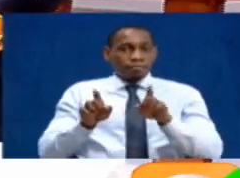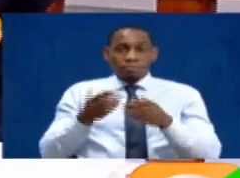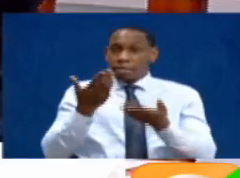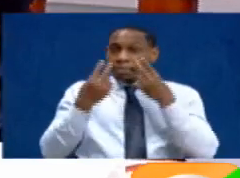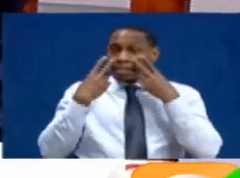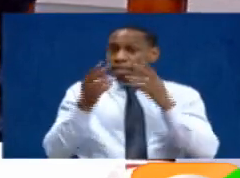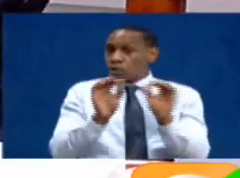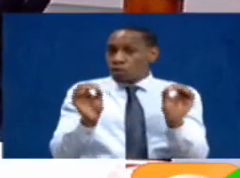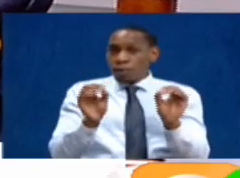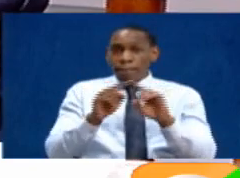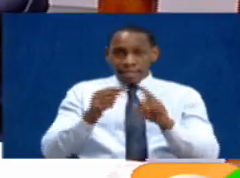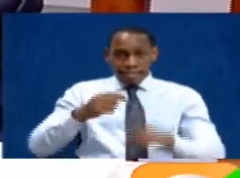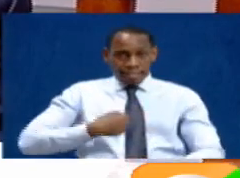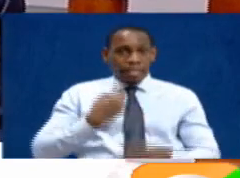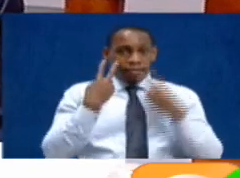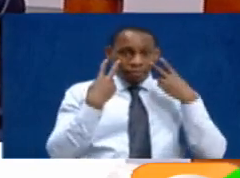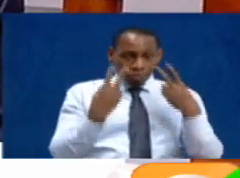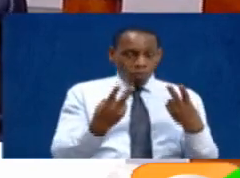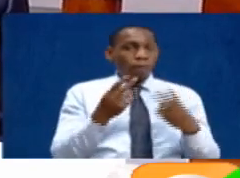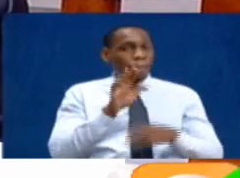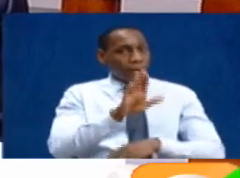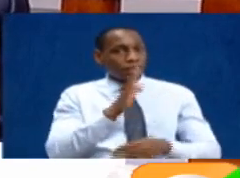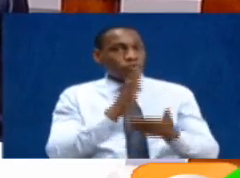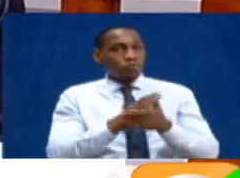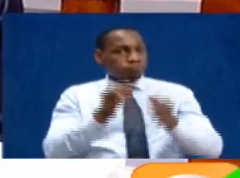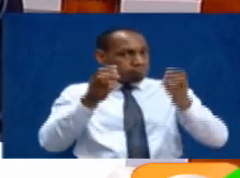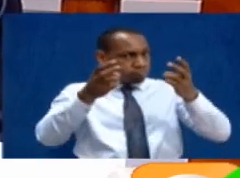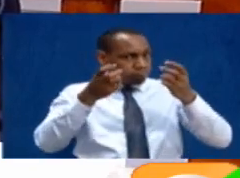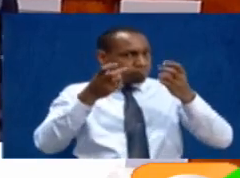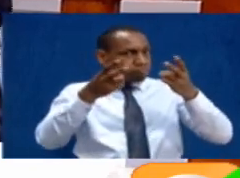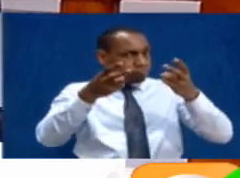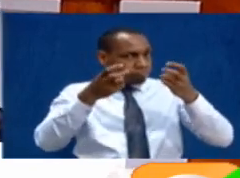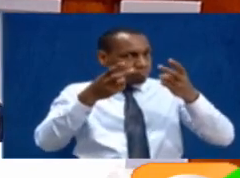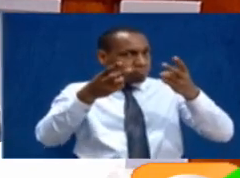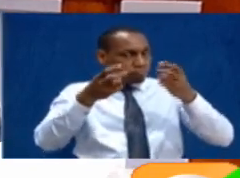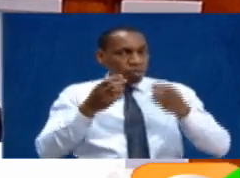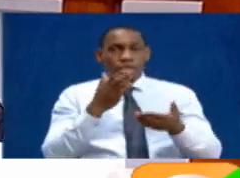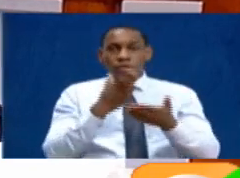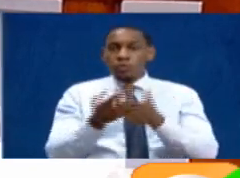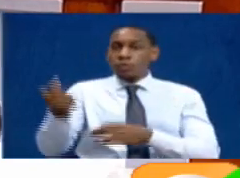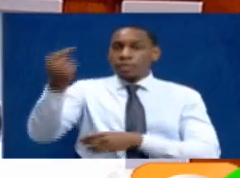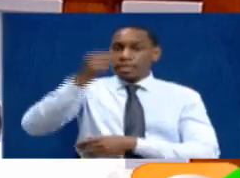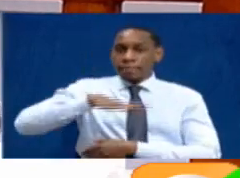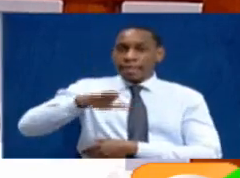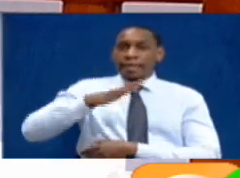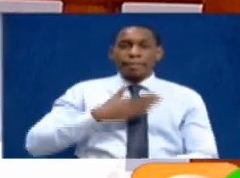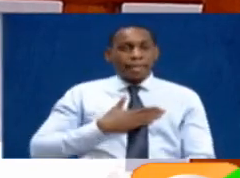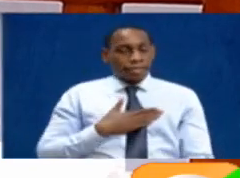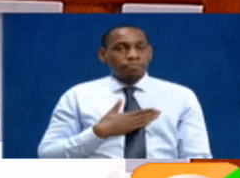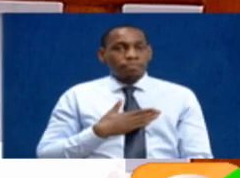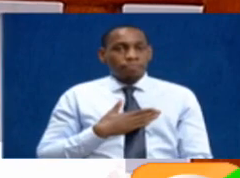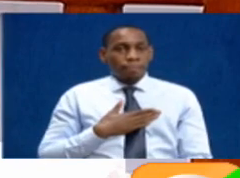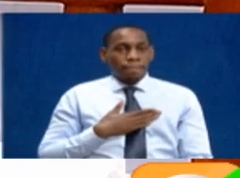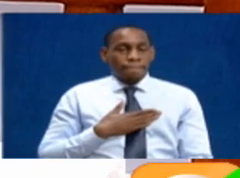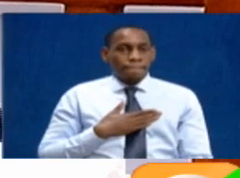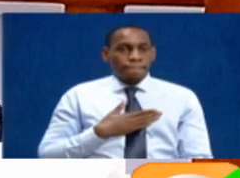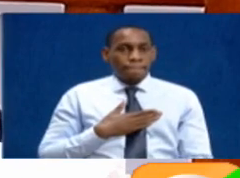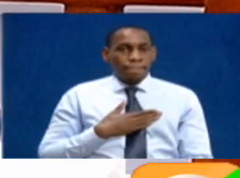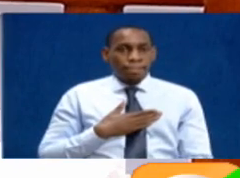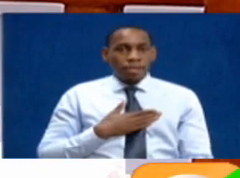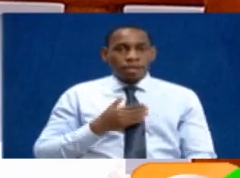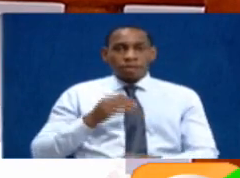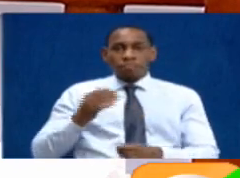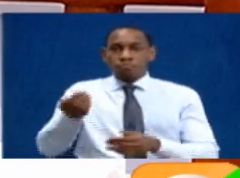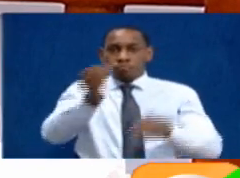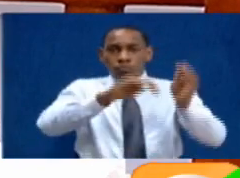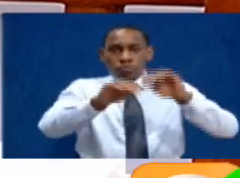him. I saw him myself. Mm. I listened to him. He came to my place to do a